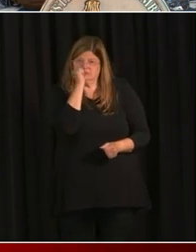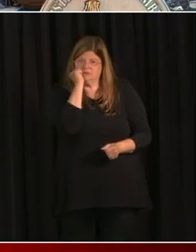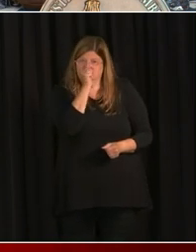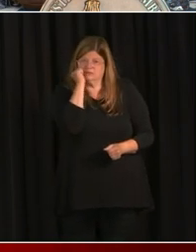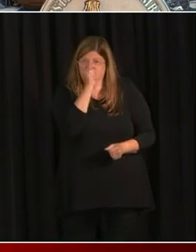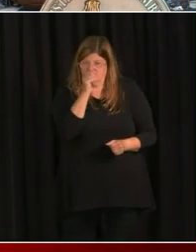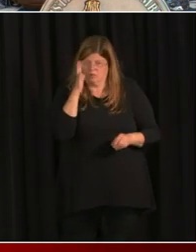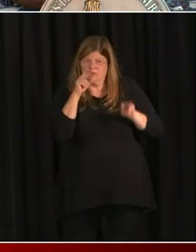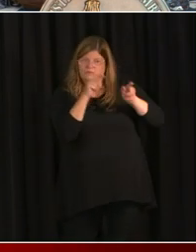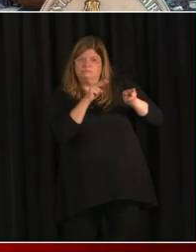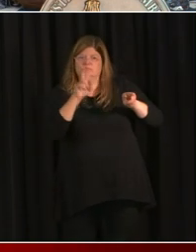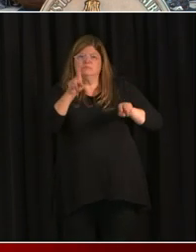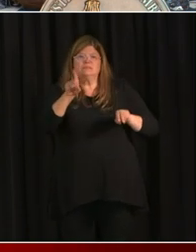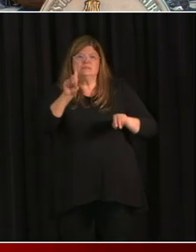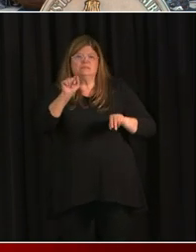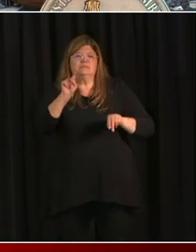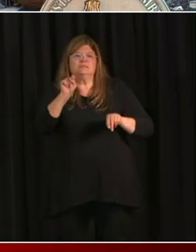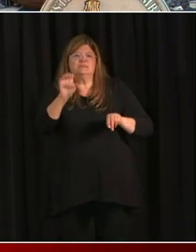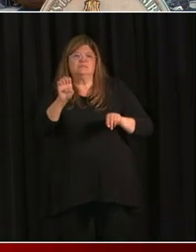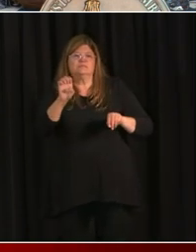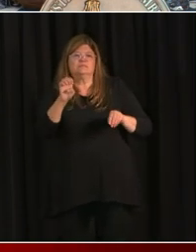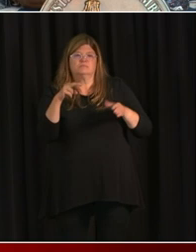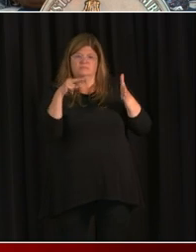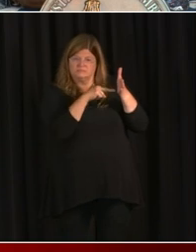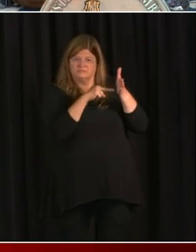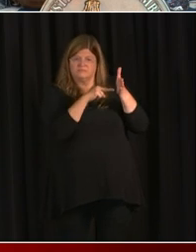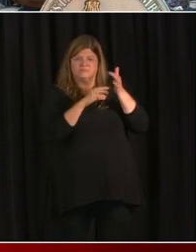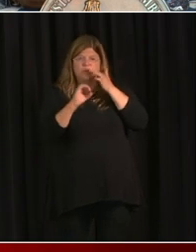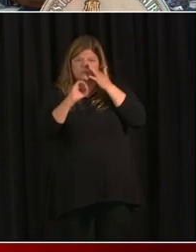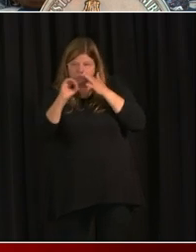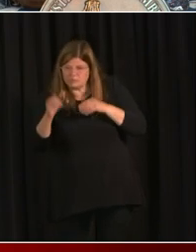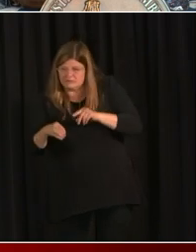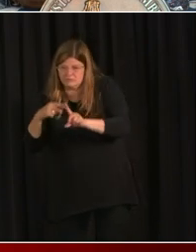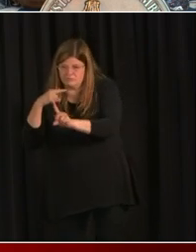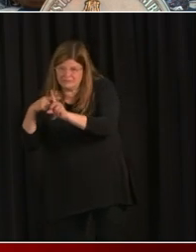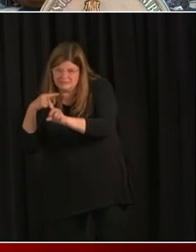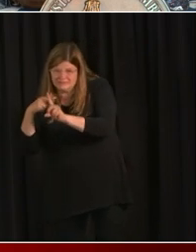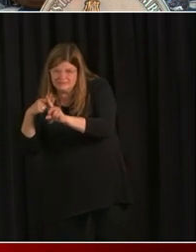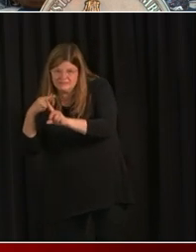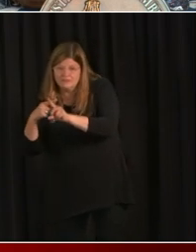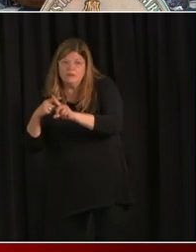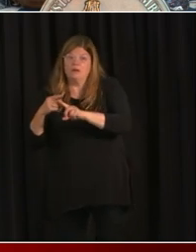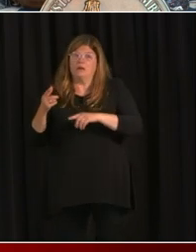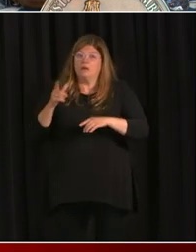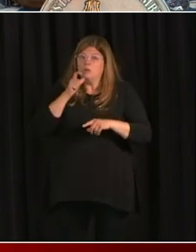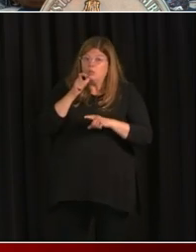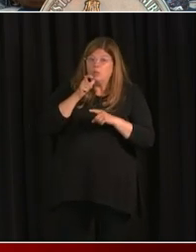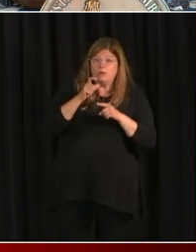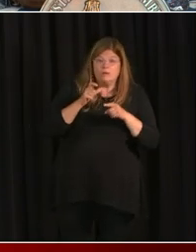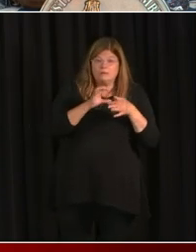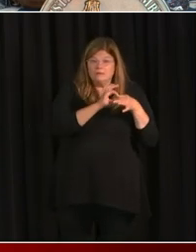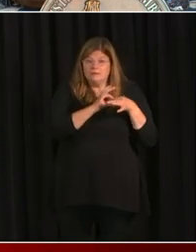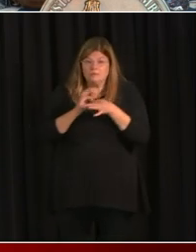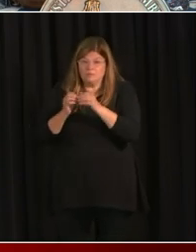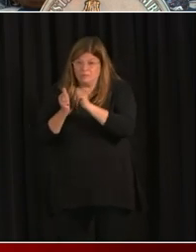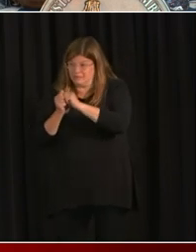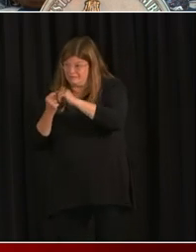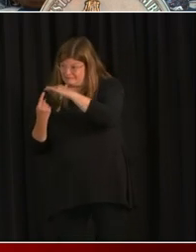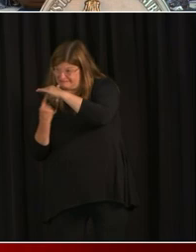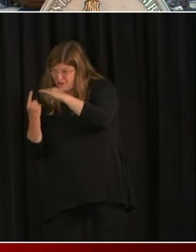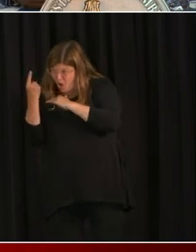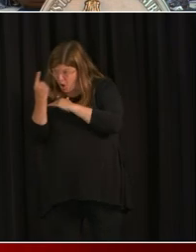information provided. The new graph reflects the percent of positive cases that are associated with quarantine